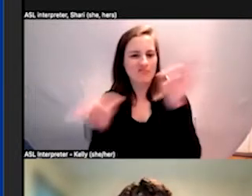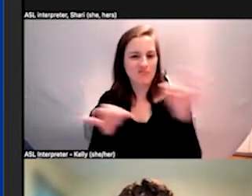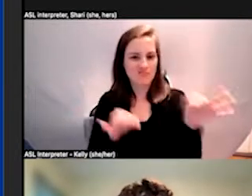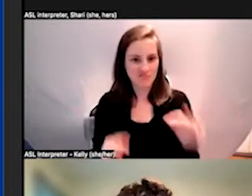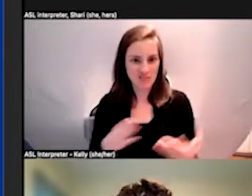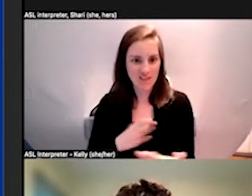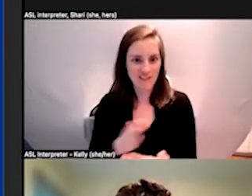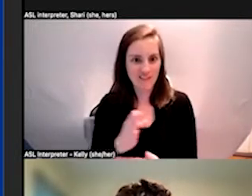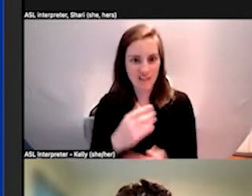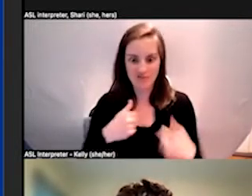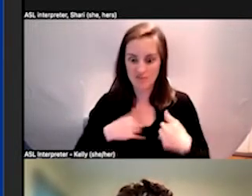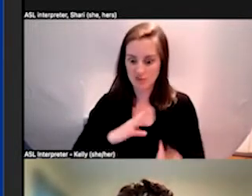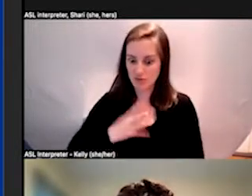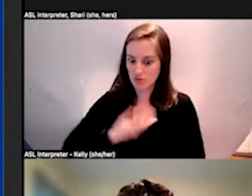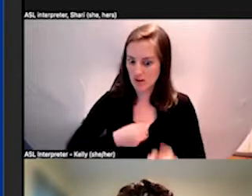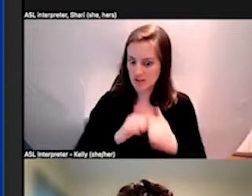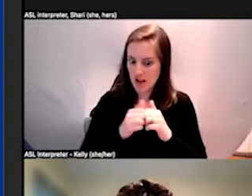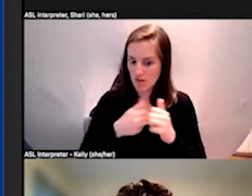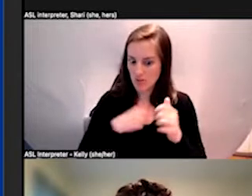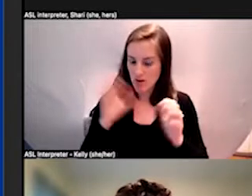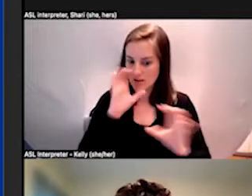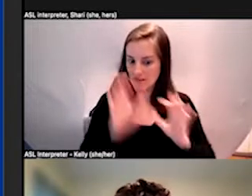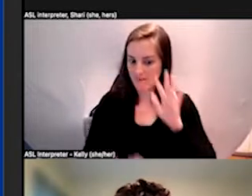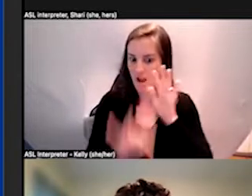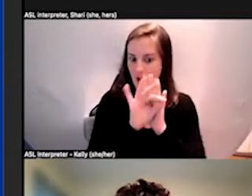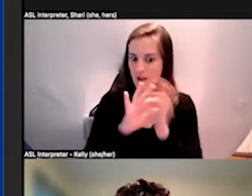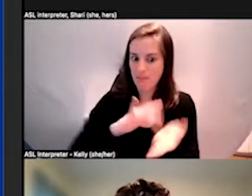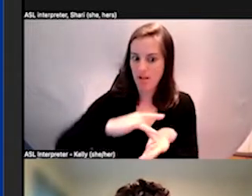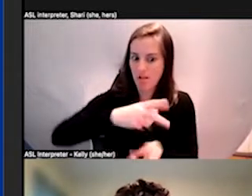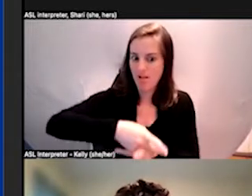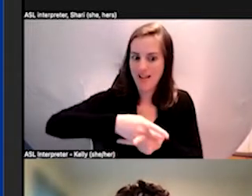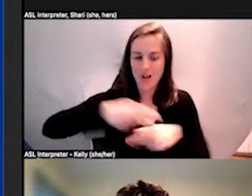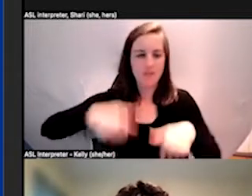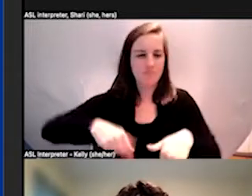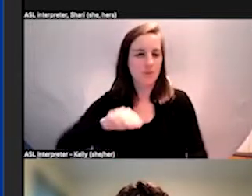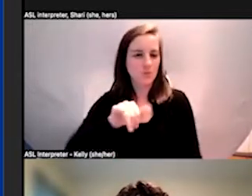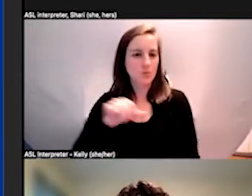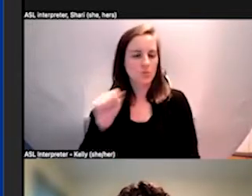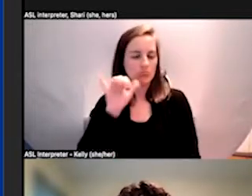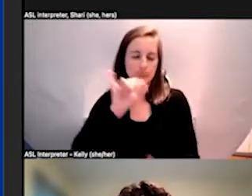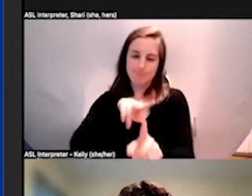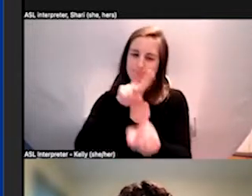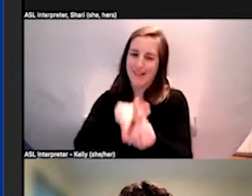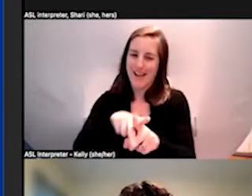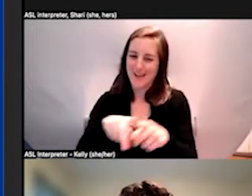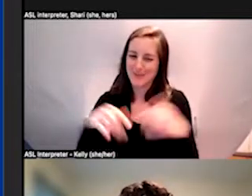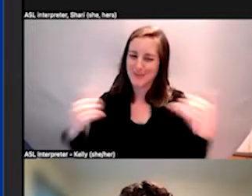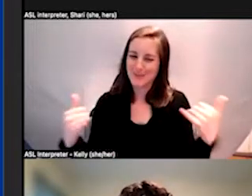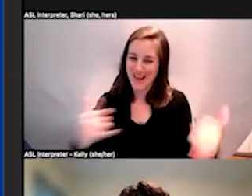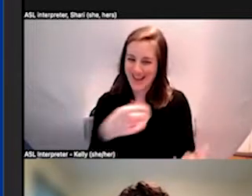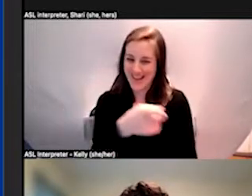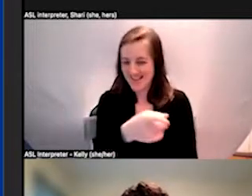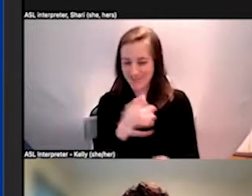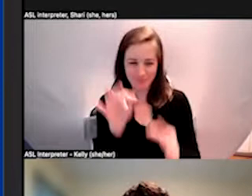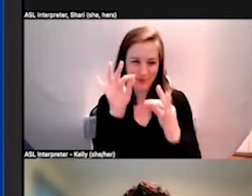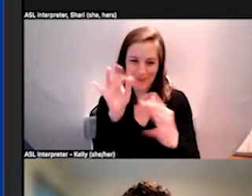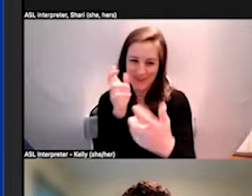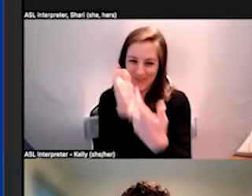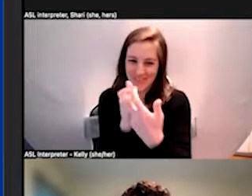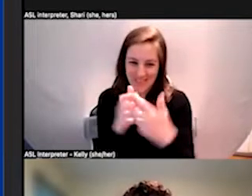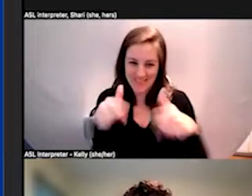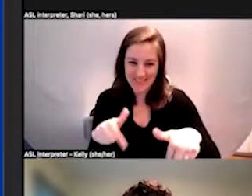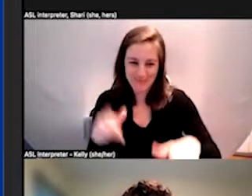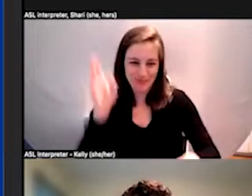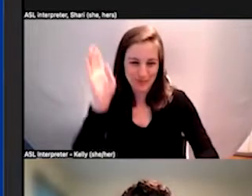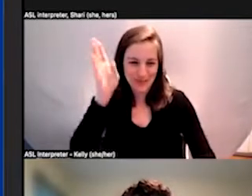while trans, specifically in Massachusetts. So obviously incredibly relevant to today. And some things that I